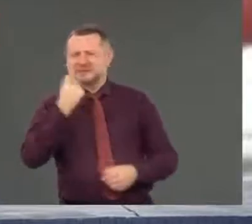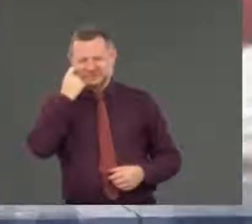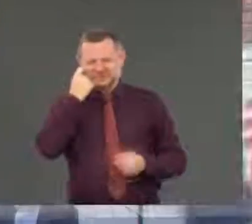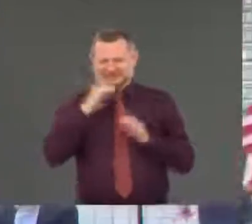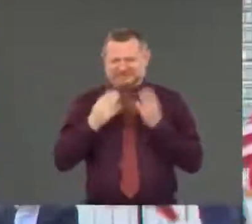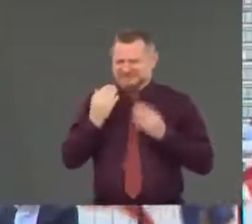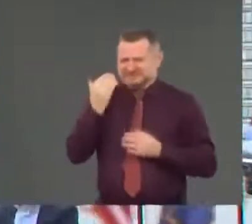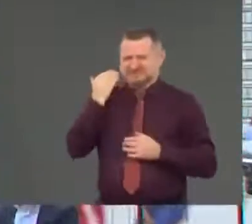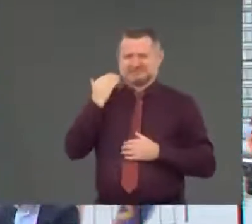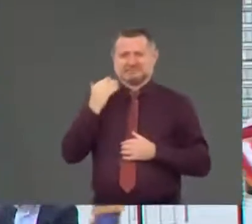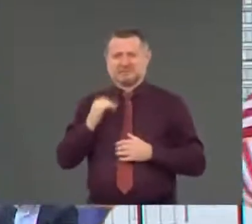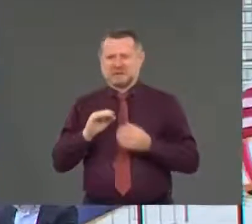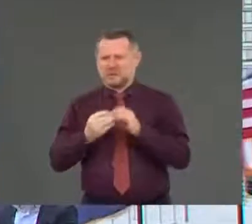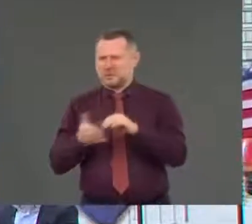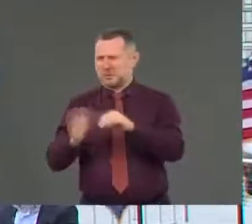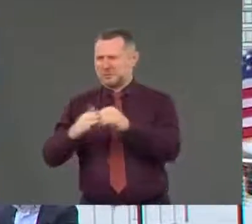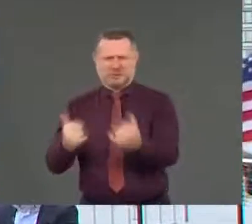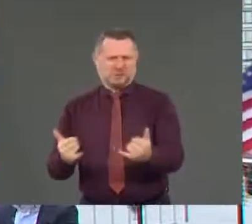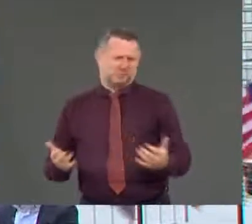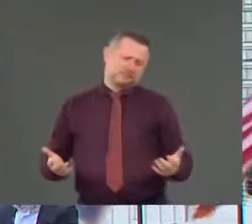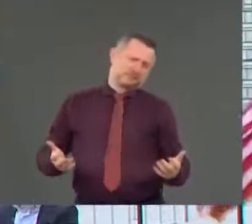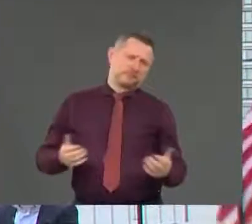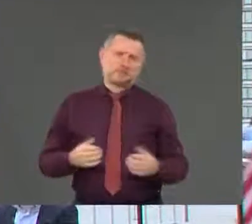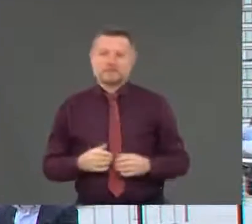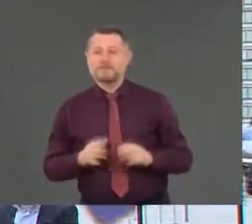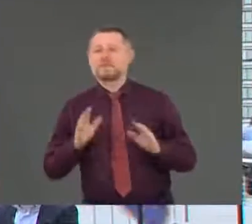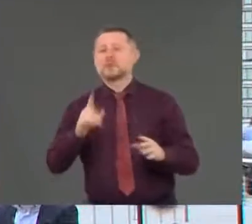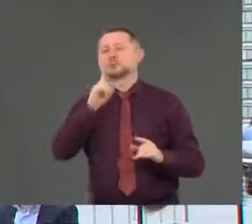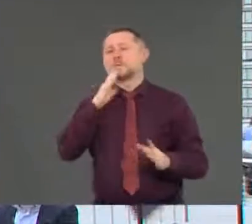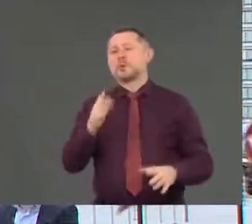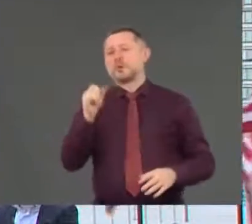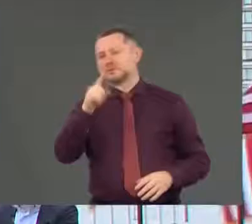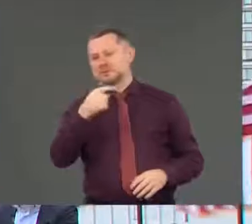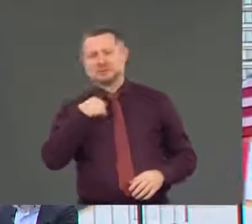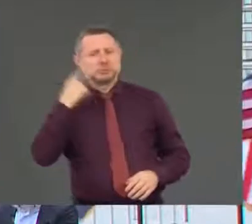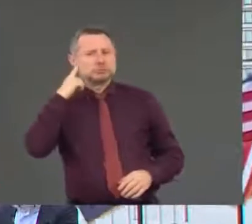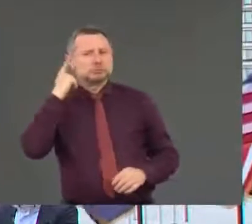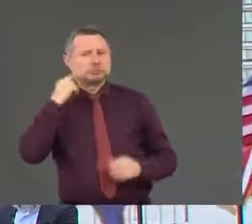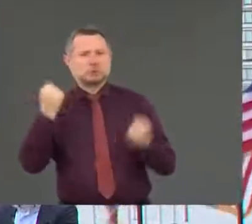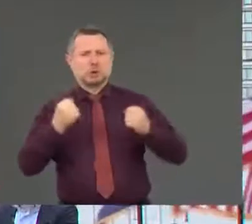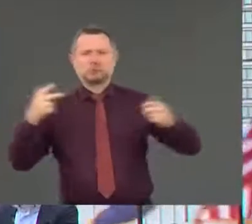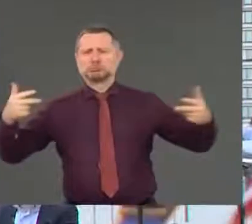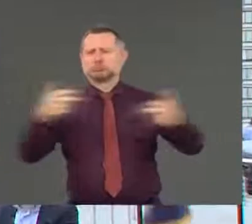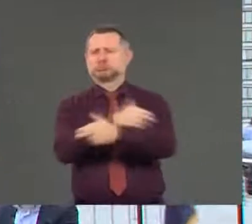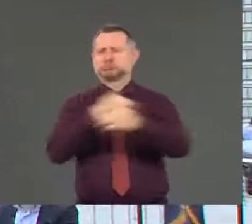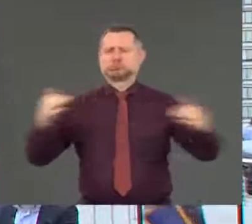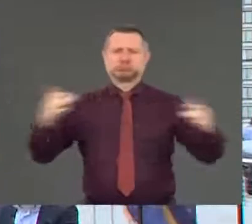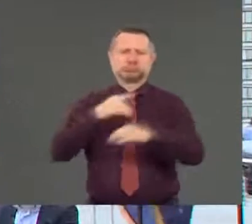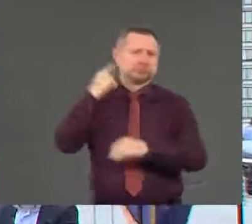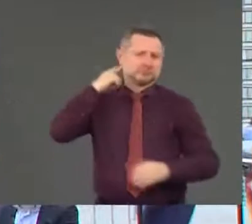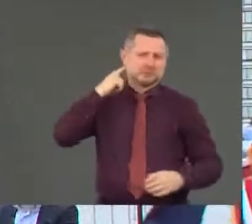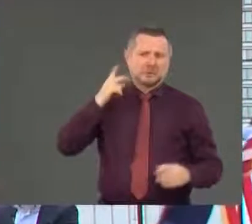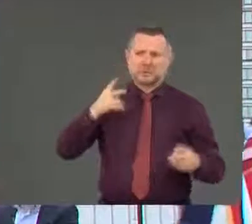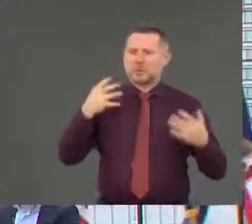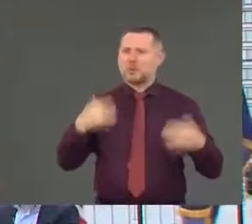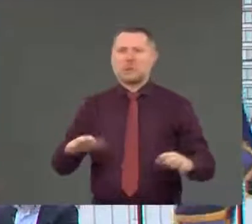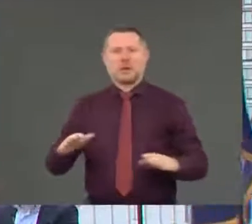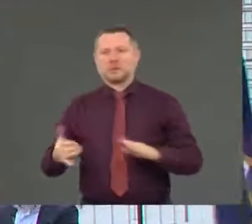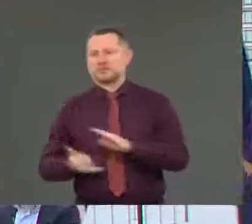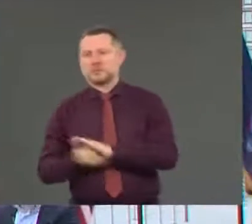fast. Governor, I'm sure you can hear behind you, car traffic is picking up. Naturally, people are going to be a little afraid to get back on the subway despite the